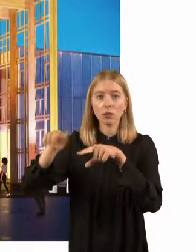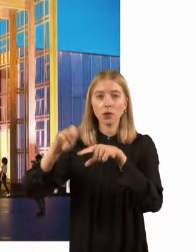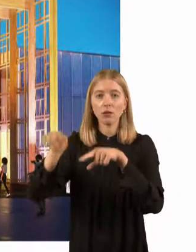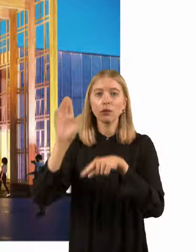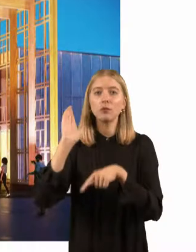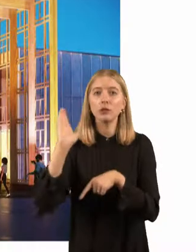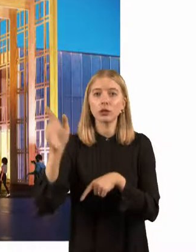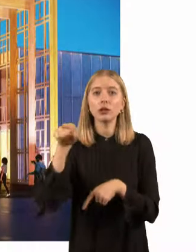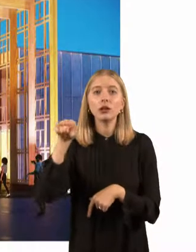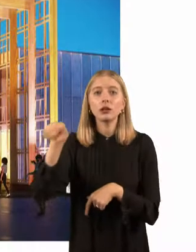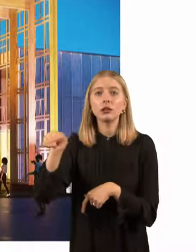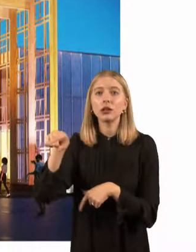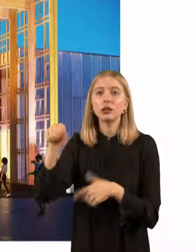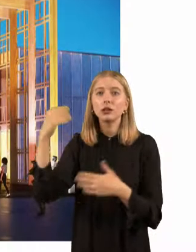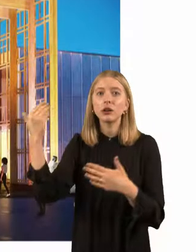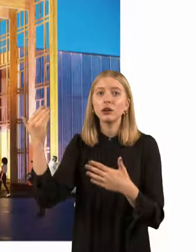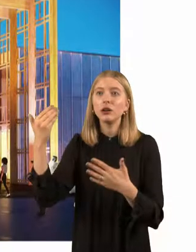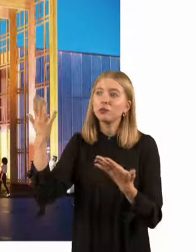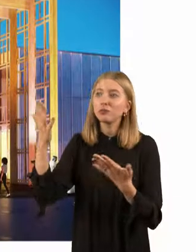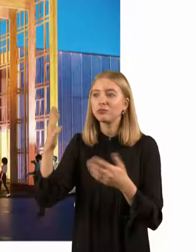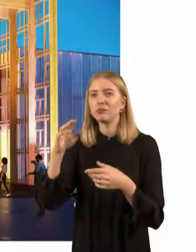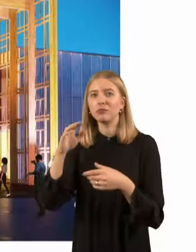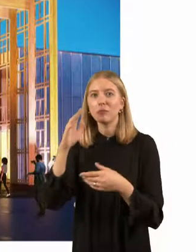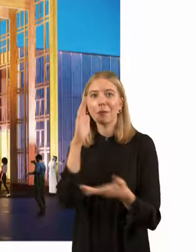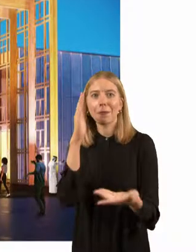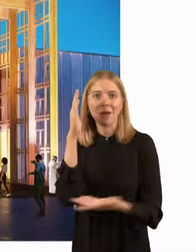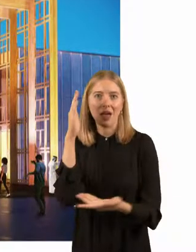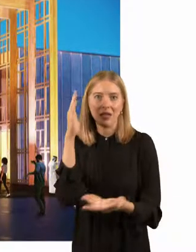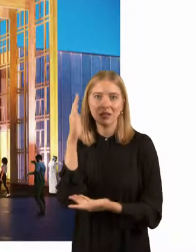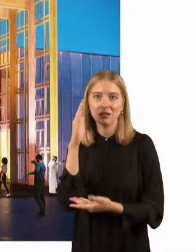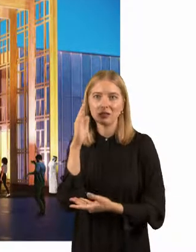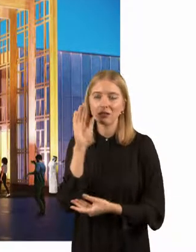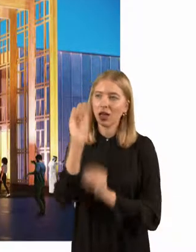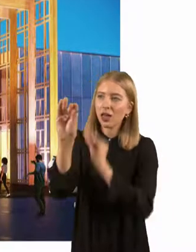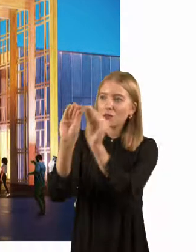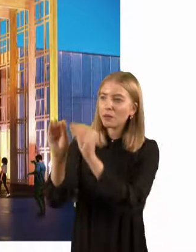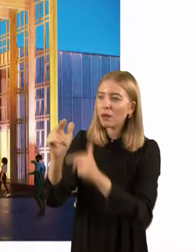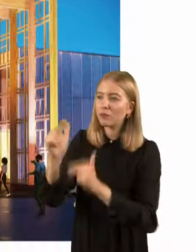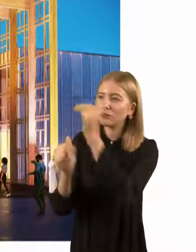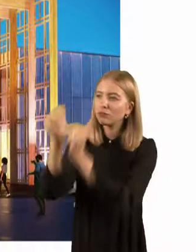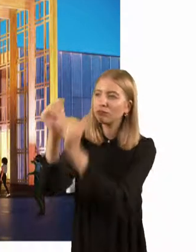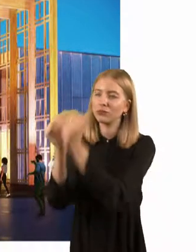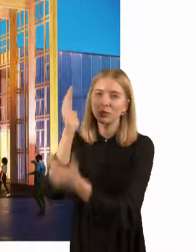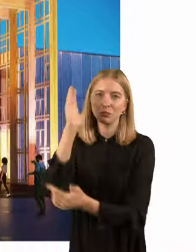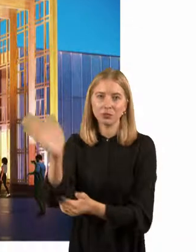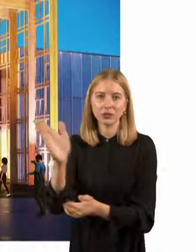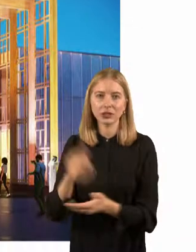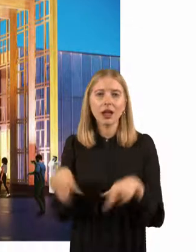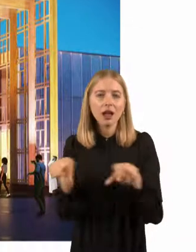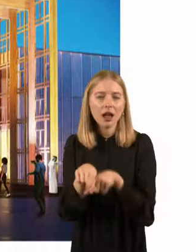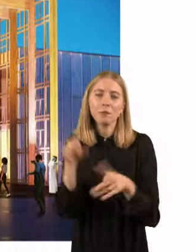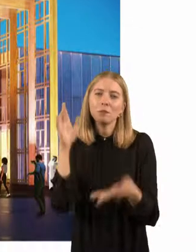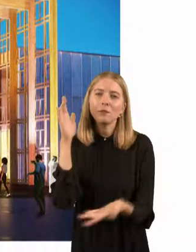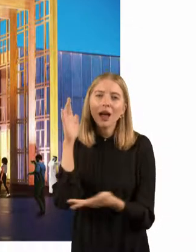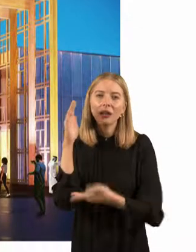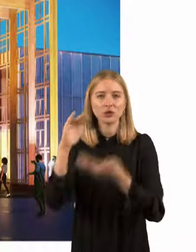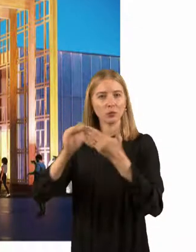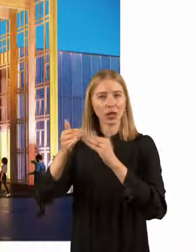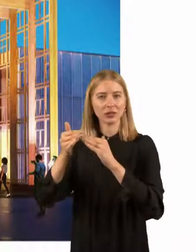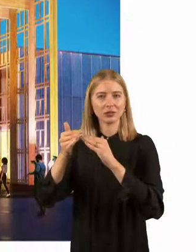resources and the biomaterial that we have. And wooden